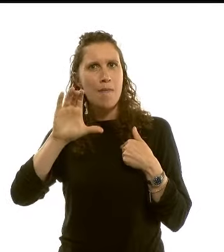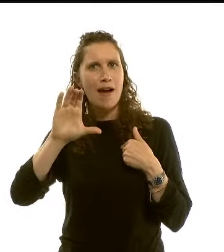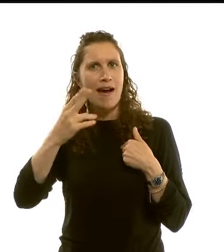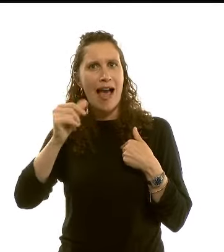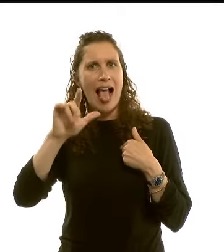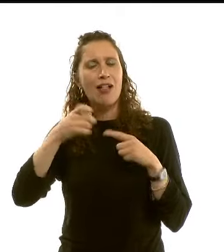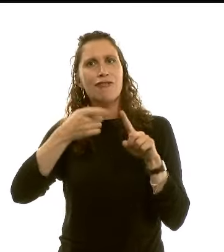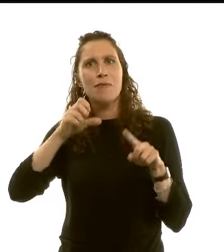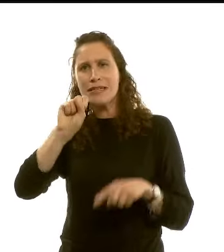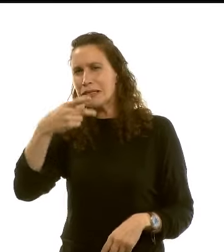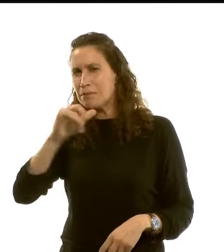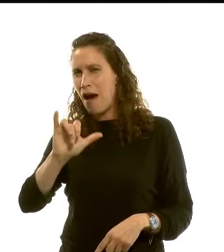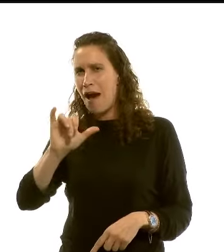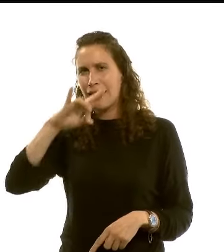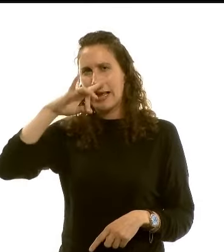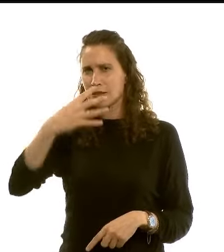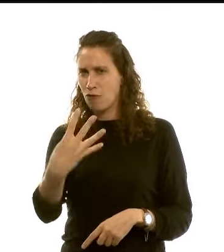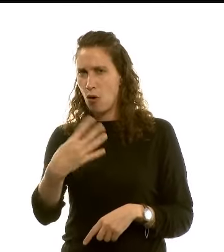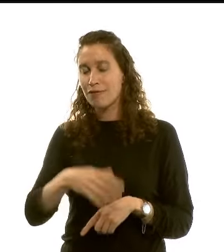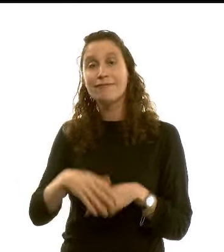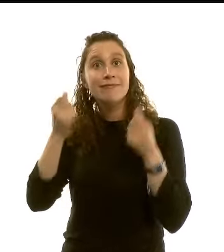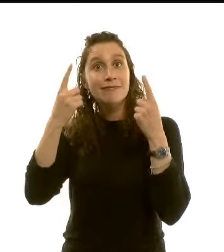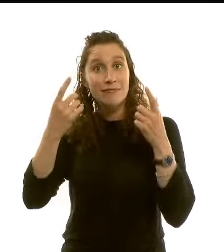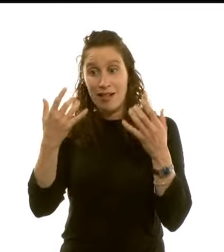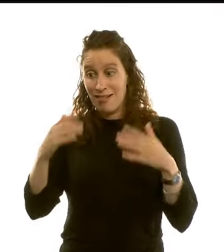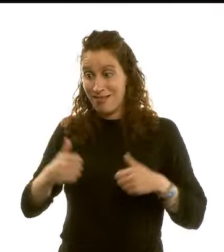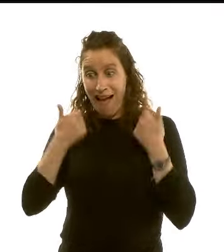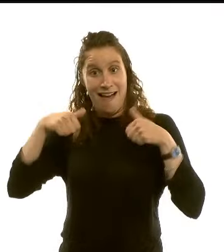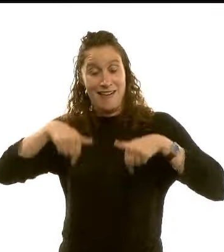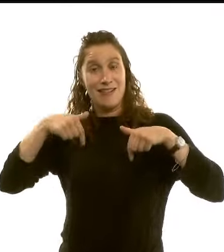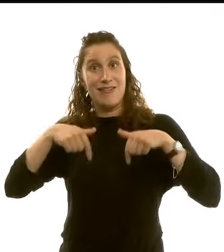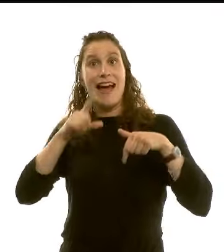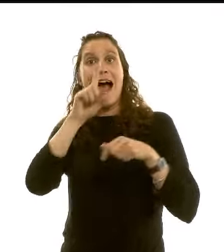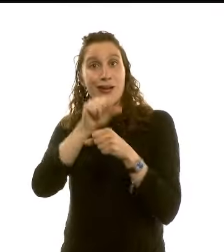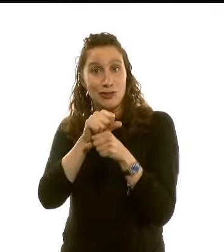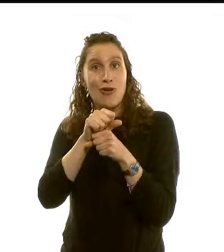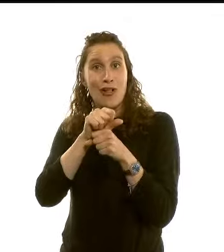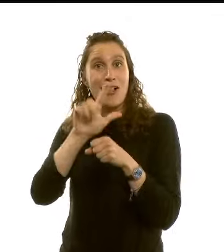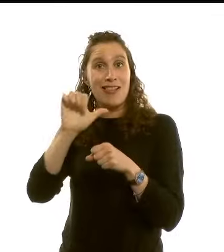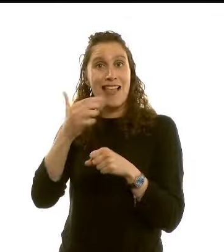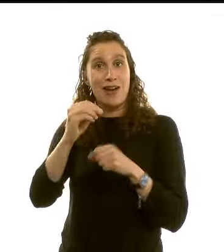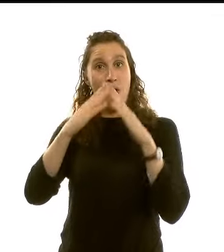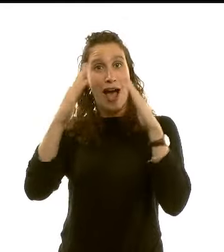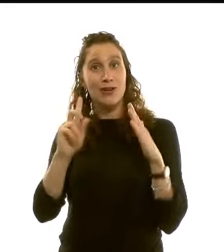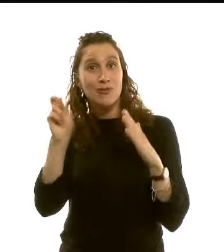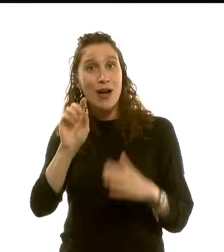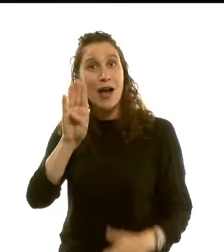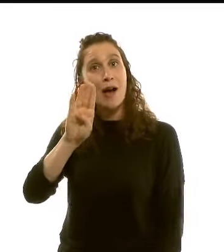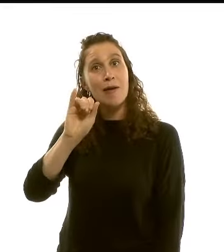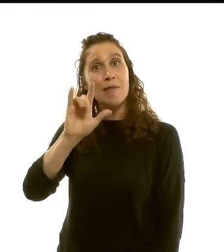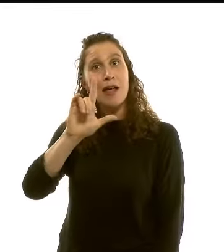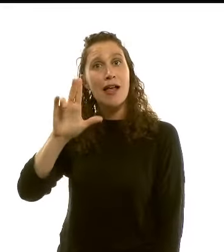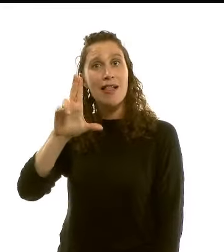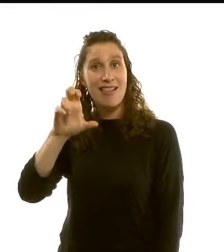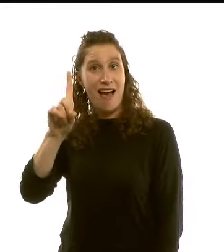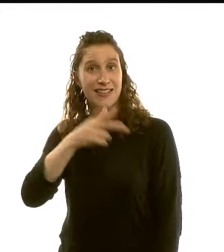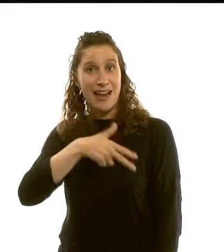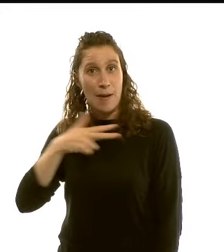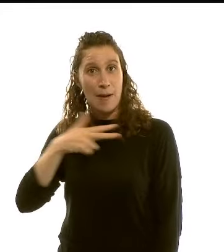coming to you live in the actual Lego house in actual Billund, Denmark, the legendary home of